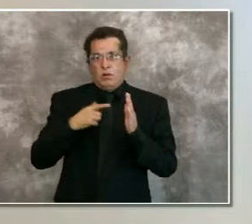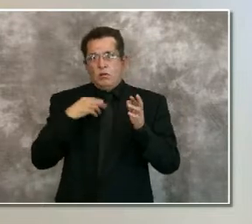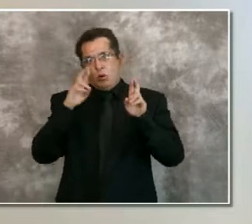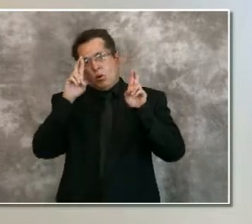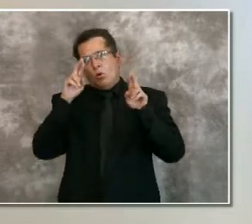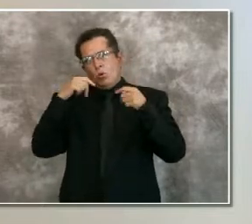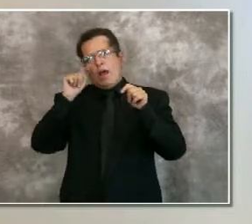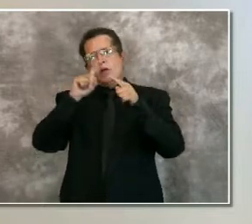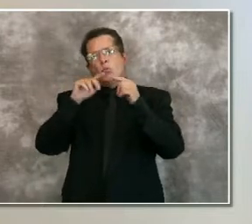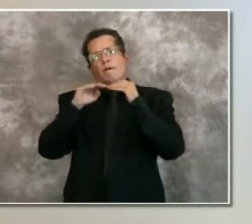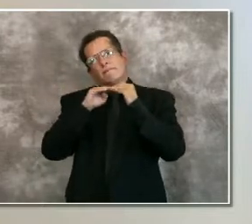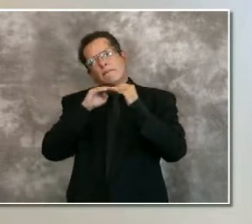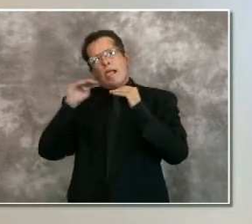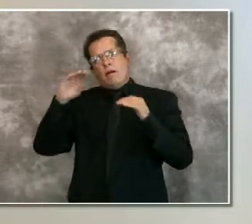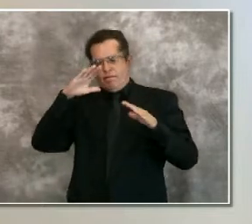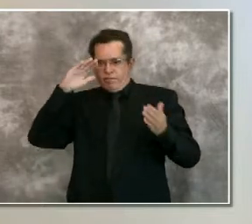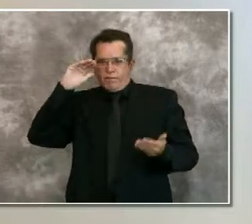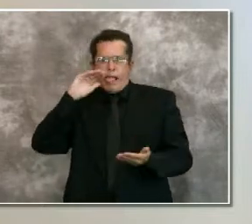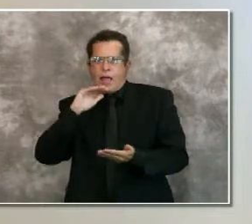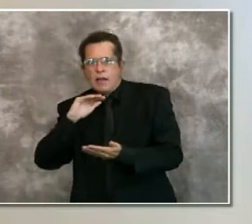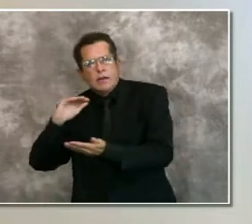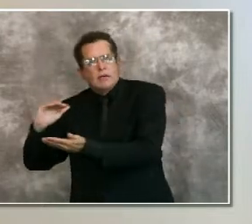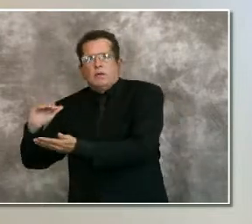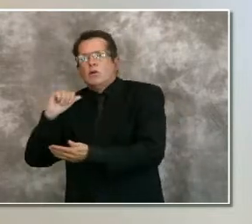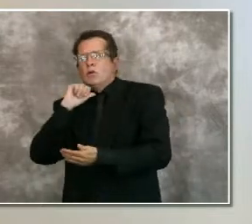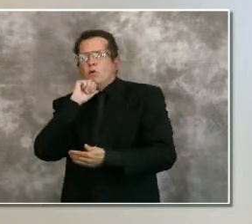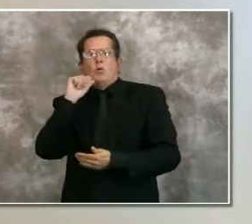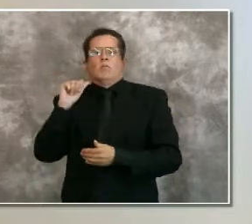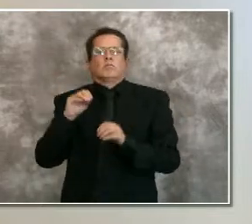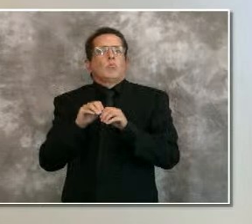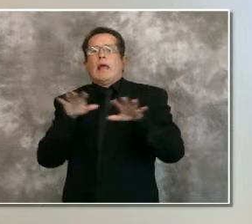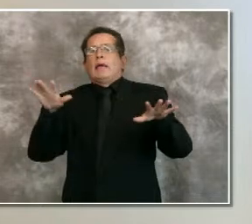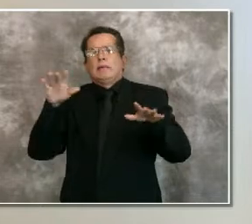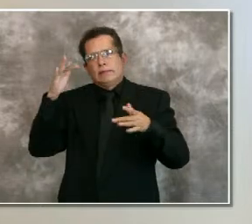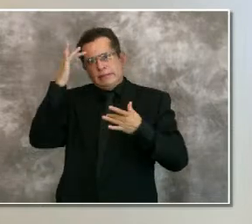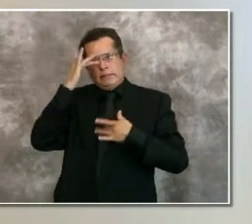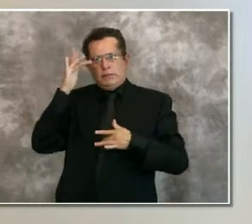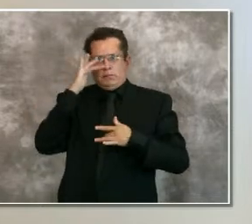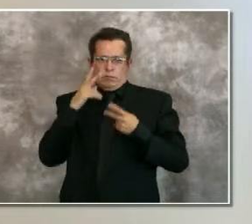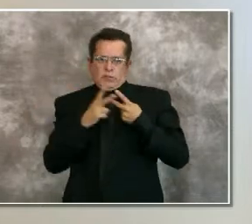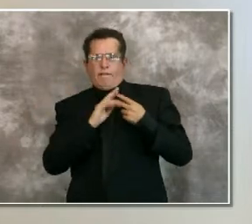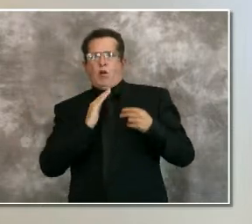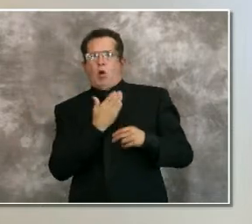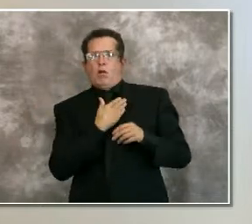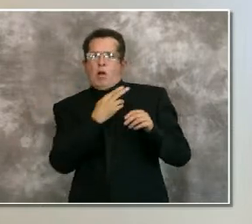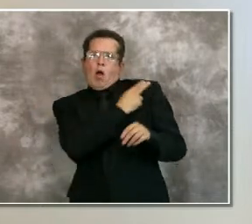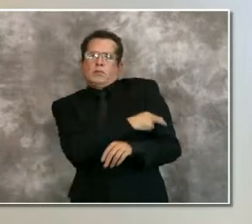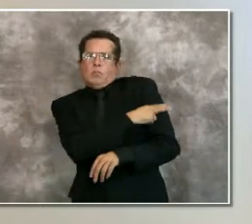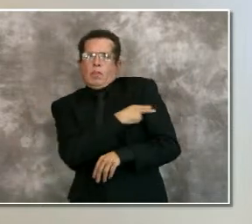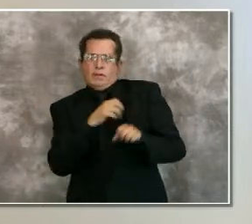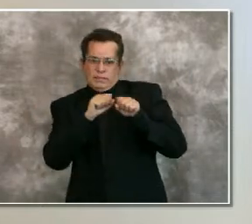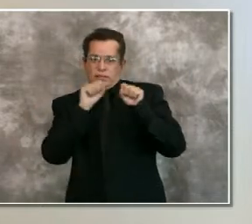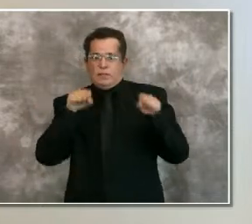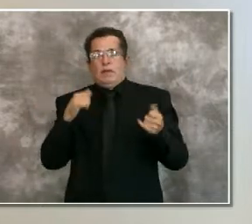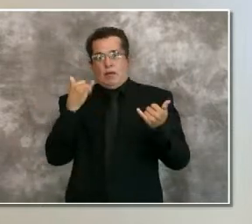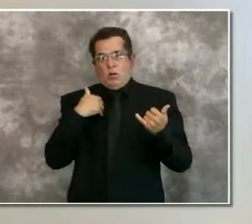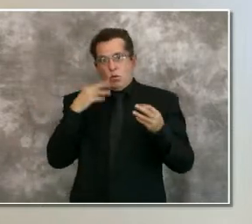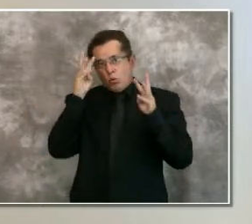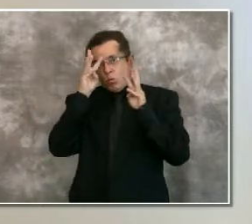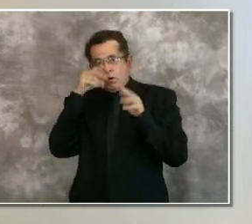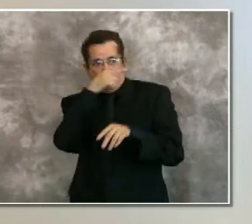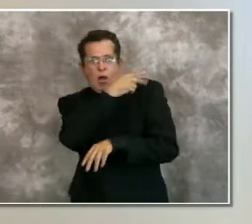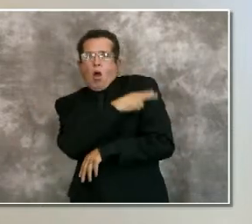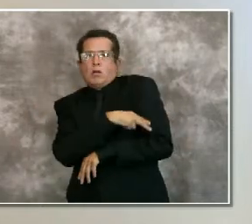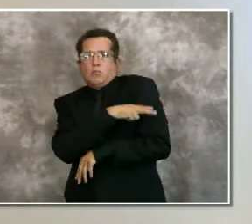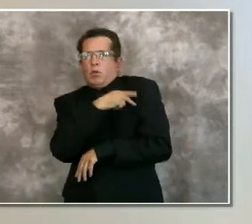curve in an effort to preserve the integrity of our healthcare system. There was a very real concern at the outset that we could overwhelm our